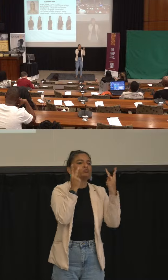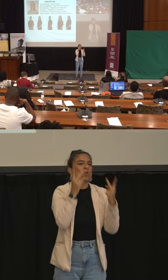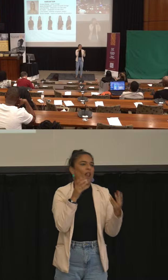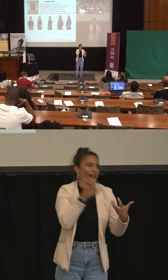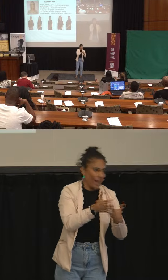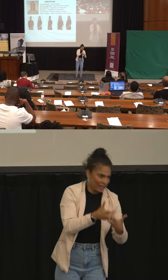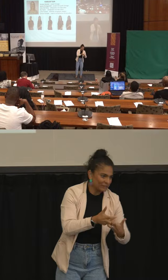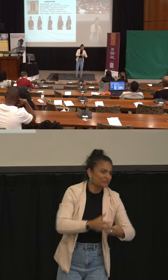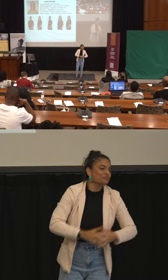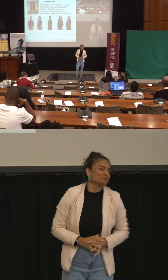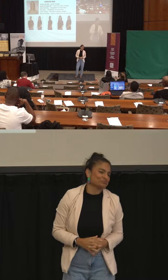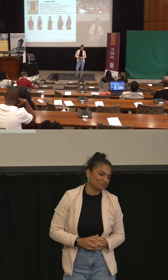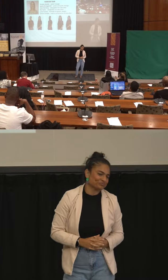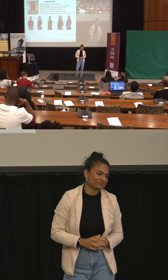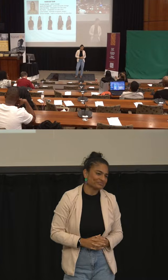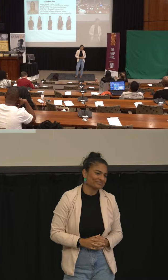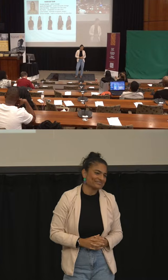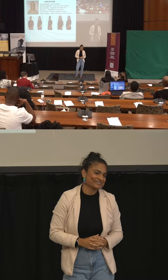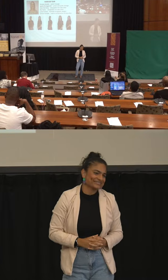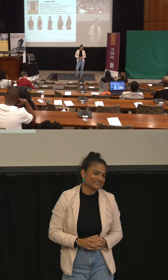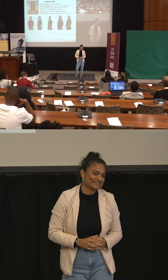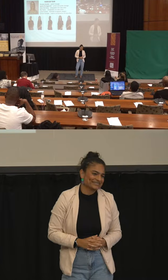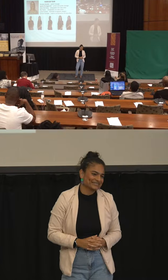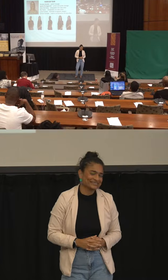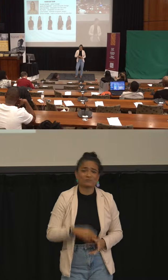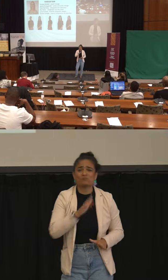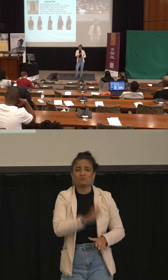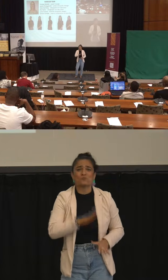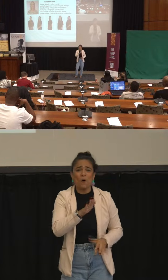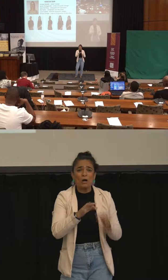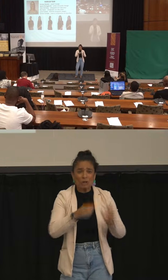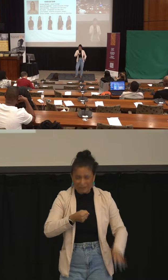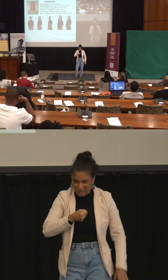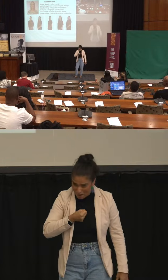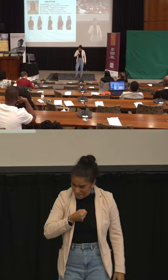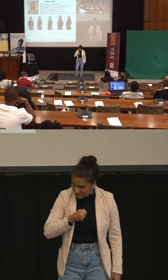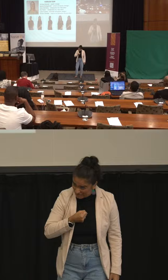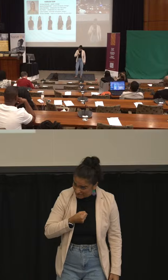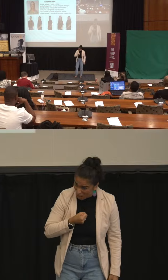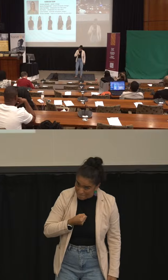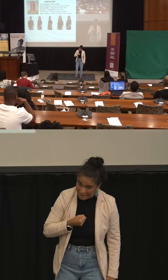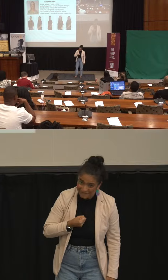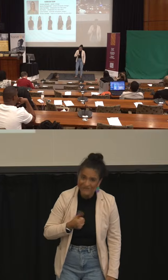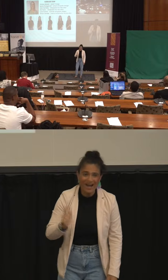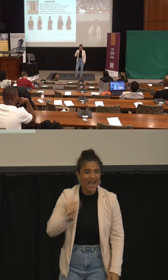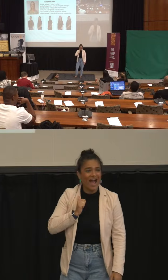you'll have a deaf kid signing on a picture. So we make sure that the visuals go with the